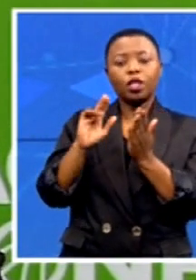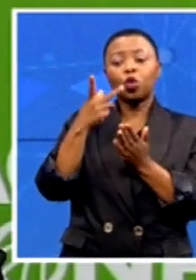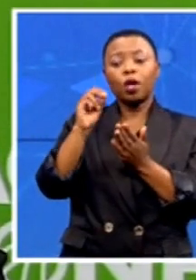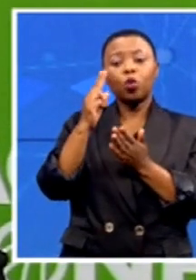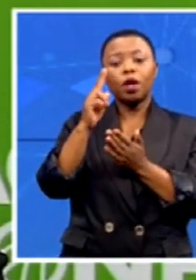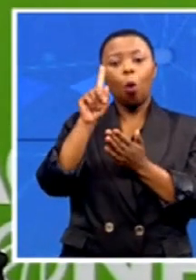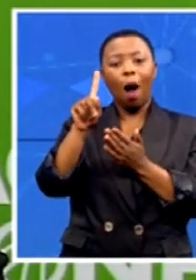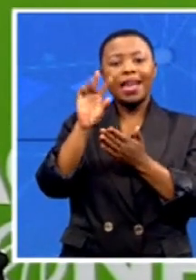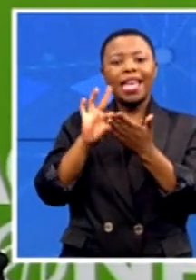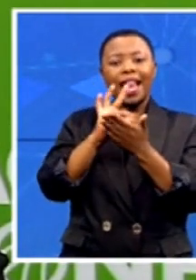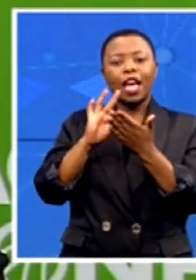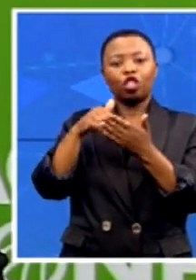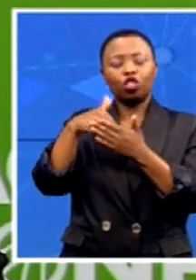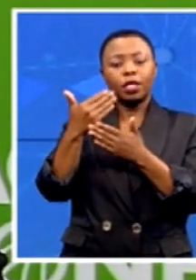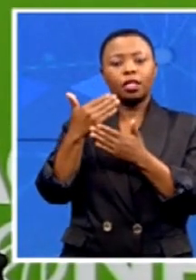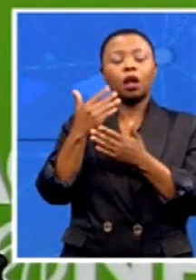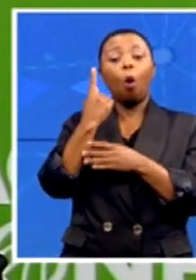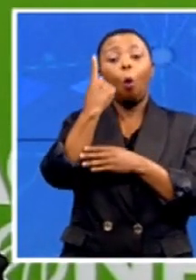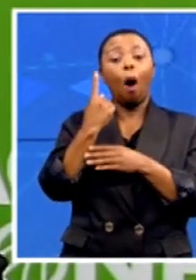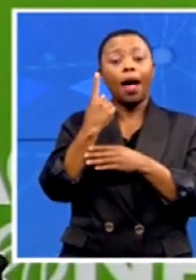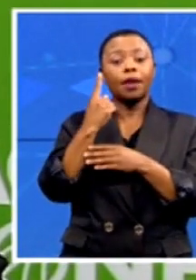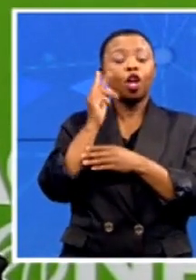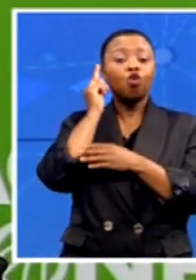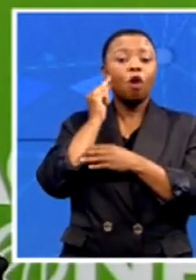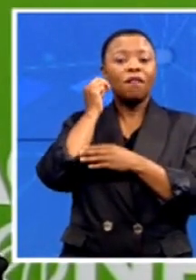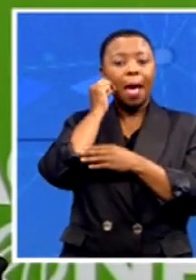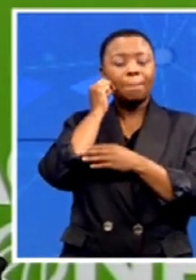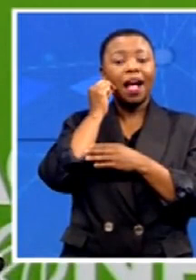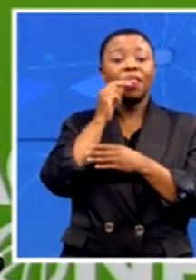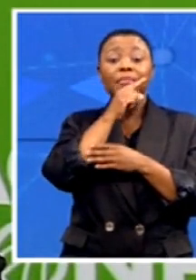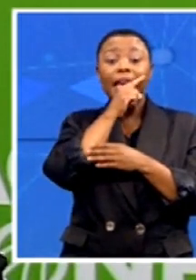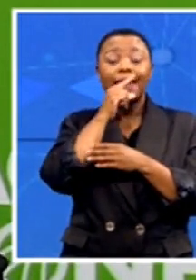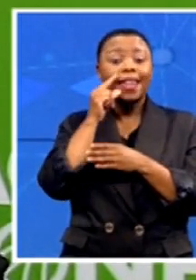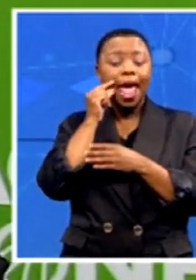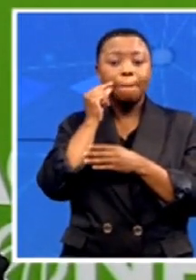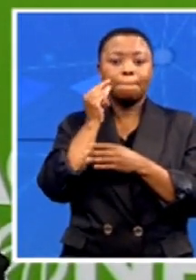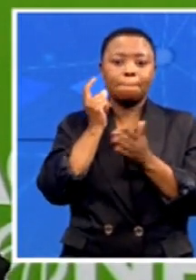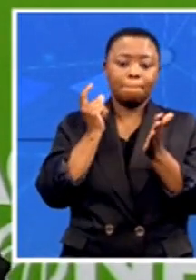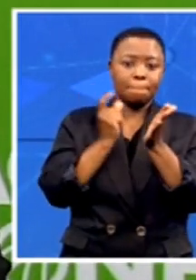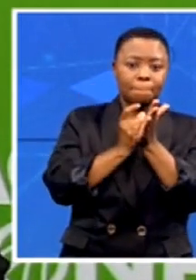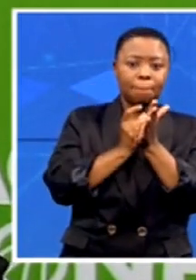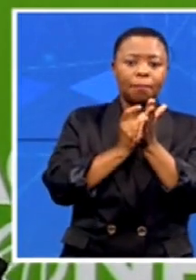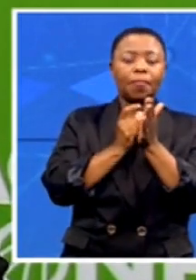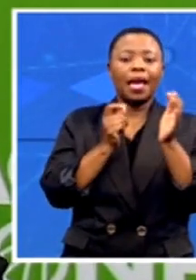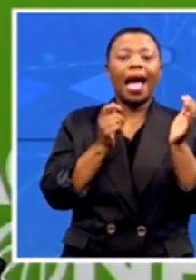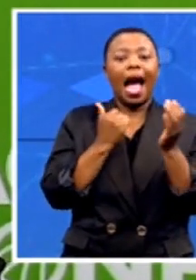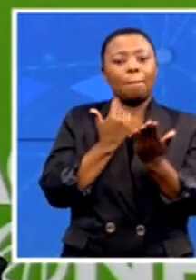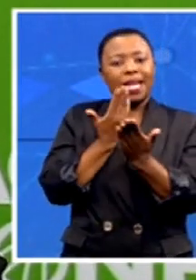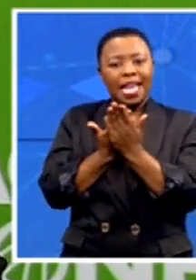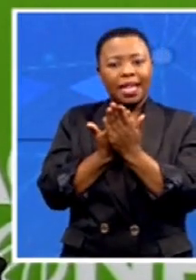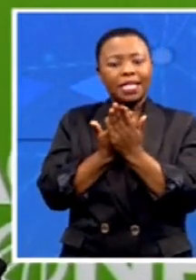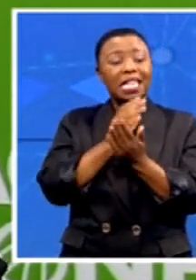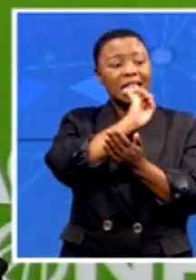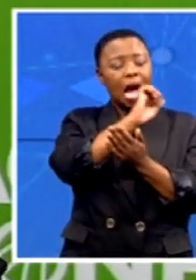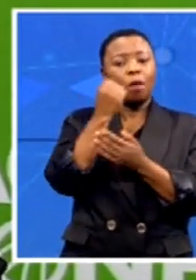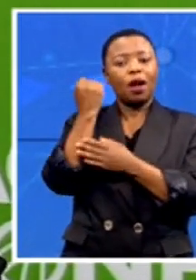November, the name of the applicant and failing to uphold the applicant's objection to the exclusion of the name from the